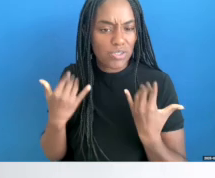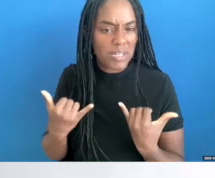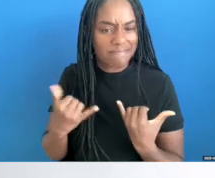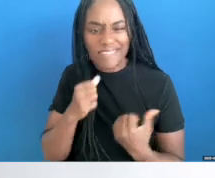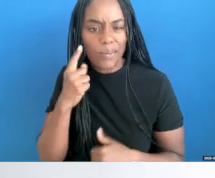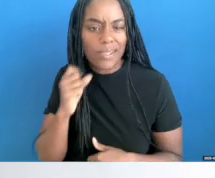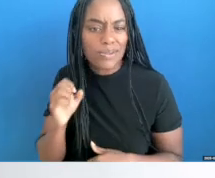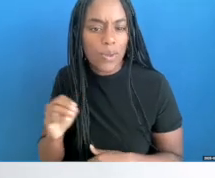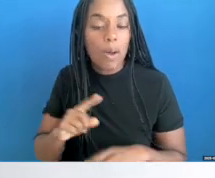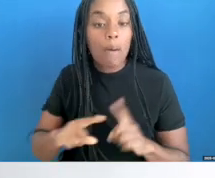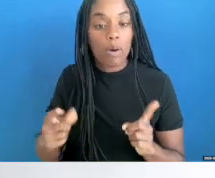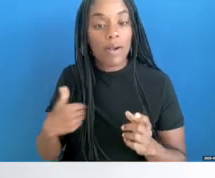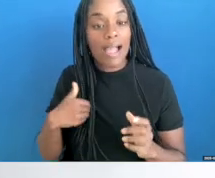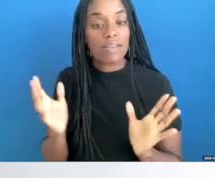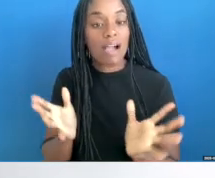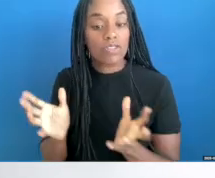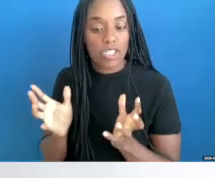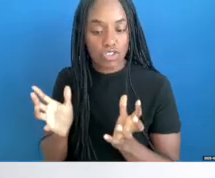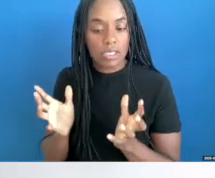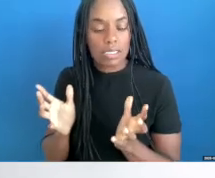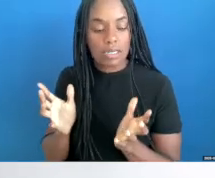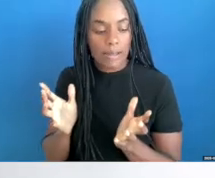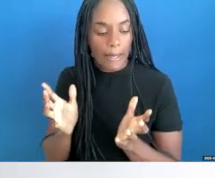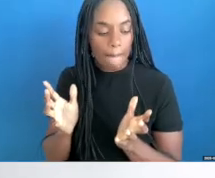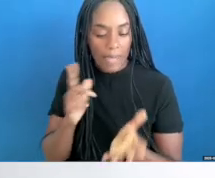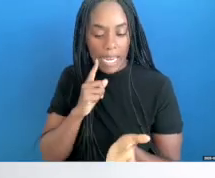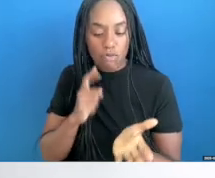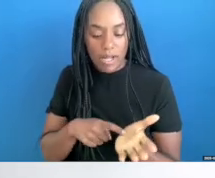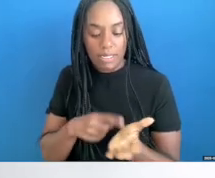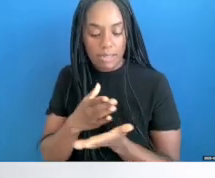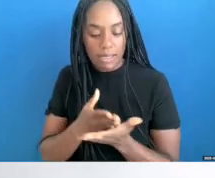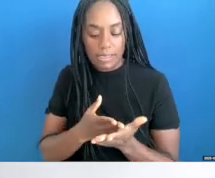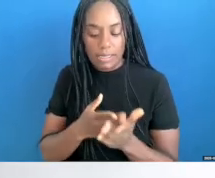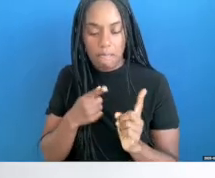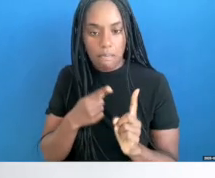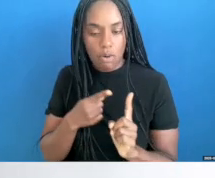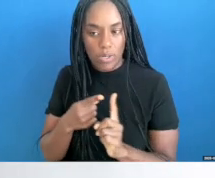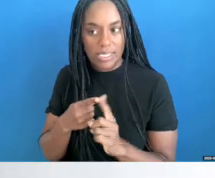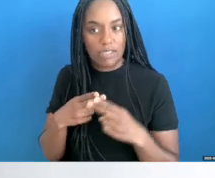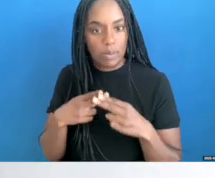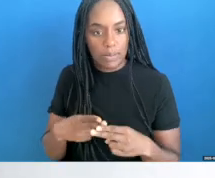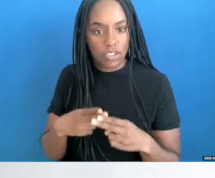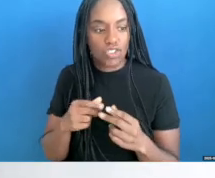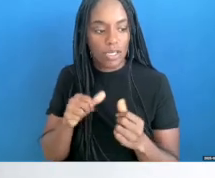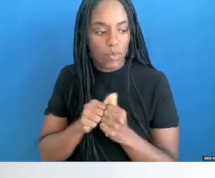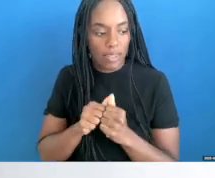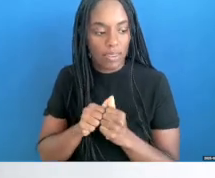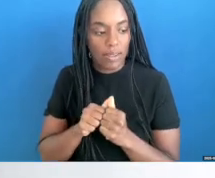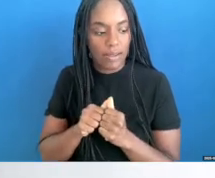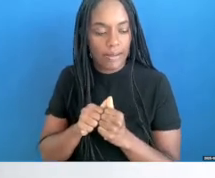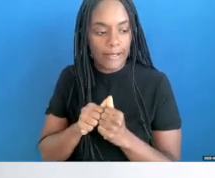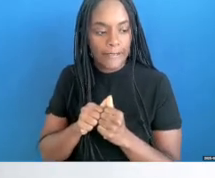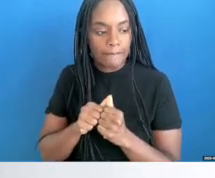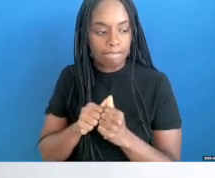having conversations, and I recognize some of those points that you've been mentioning with